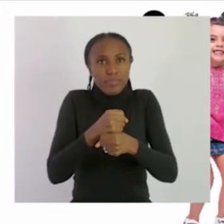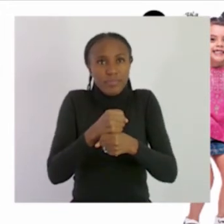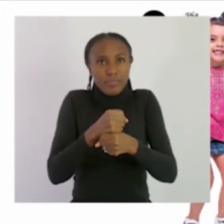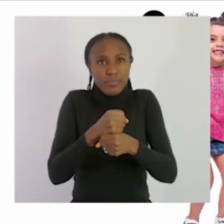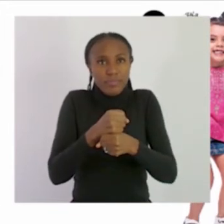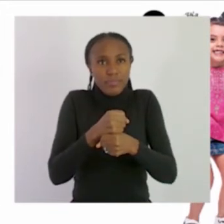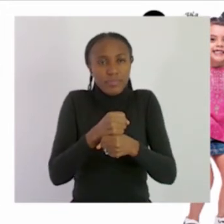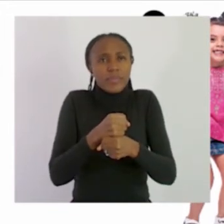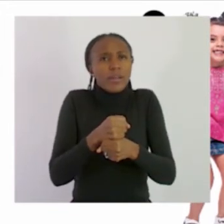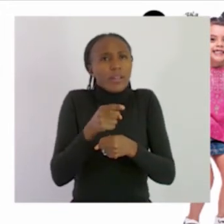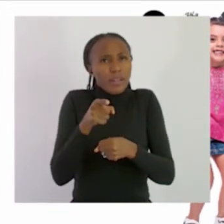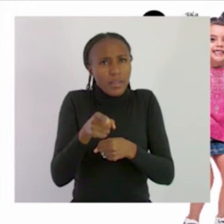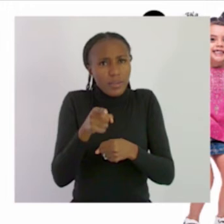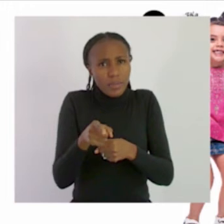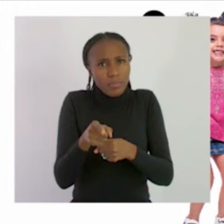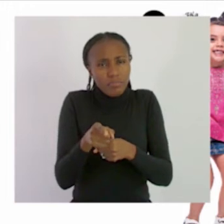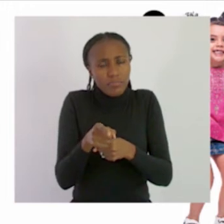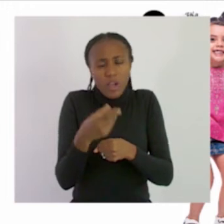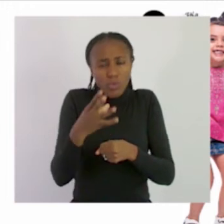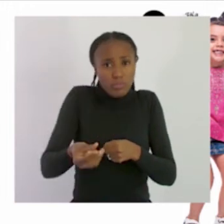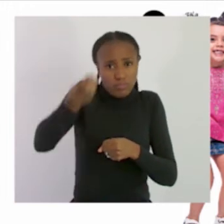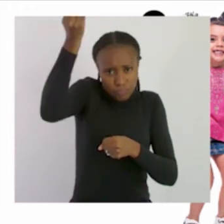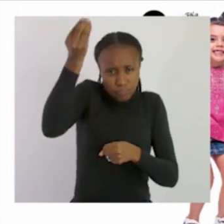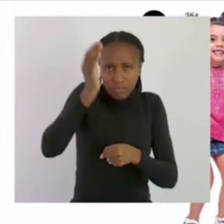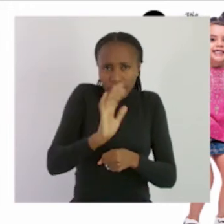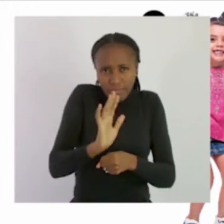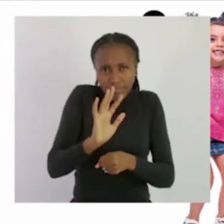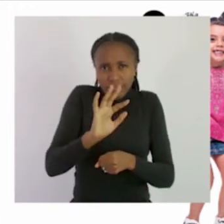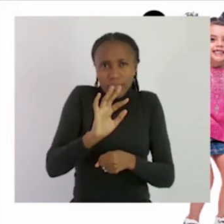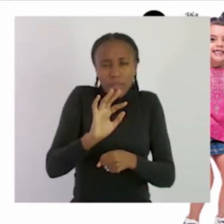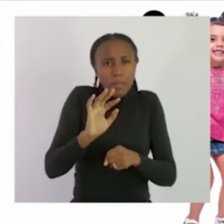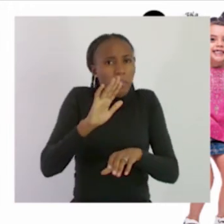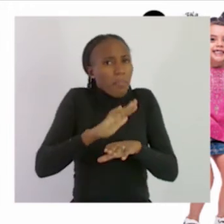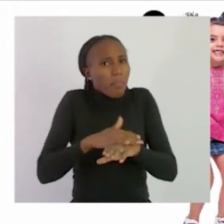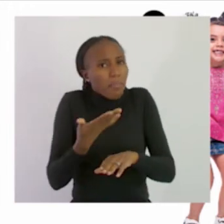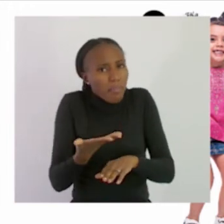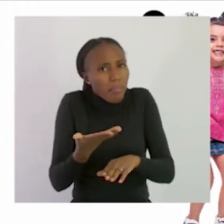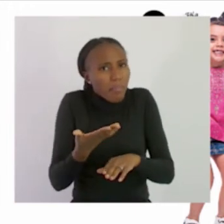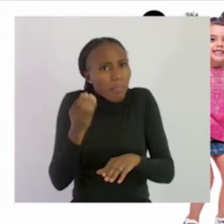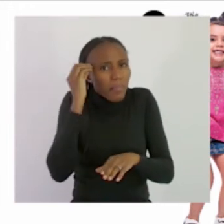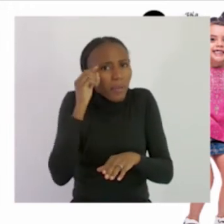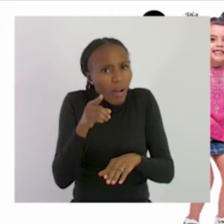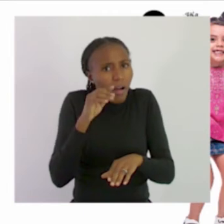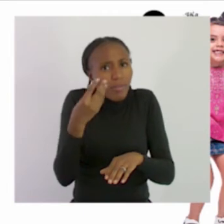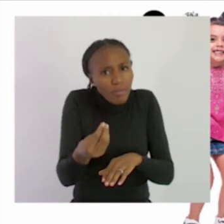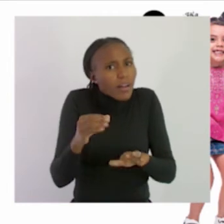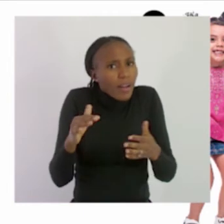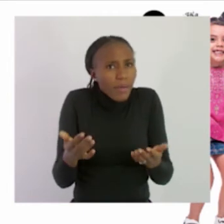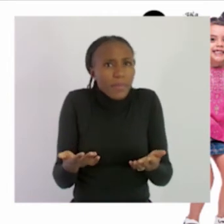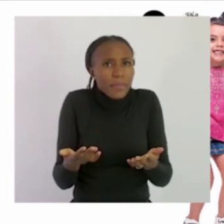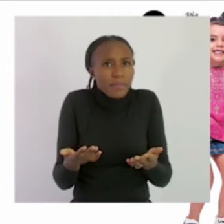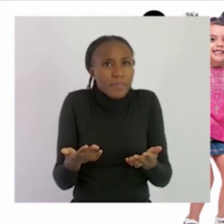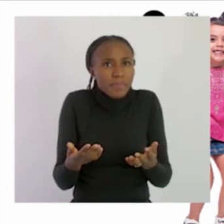These people are actually young person, not yet an adult. But how do they look like? How will you tell if somebody is a child or not?